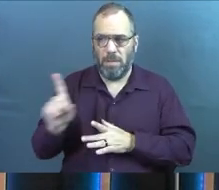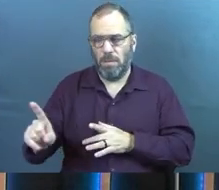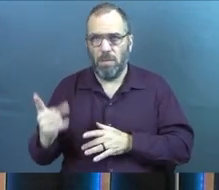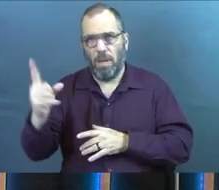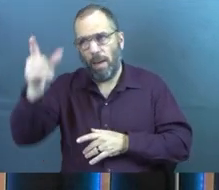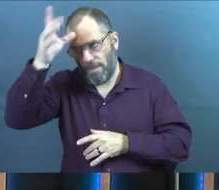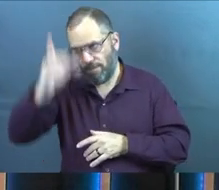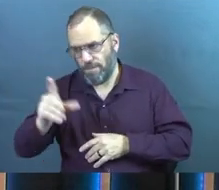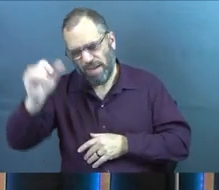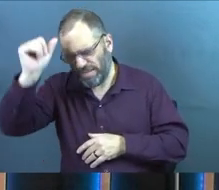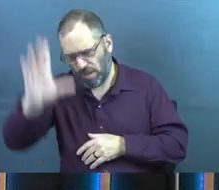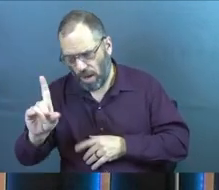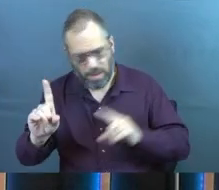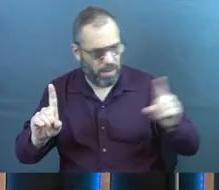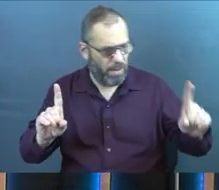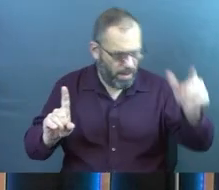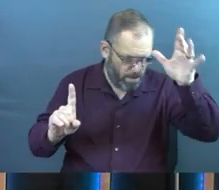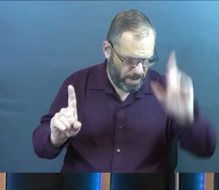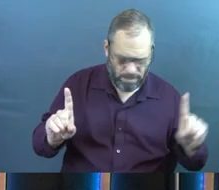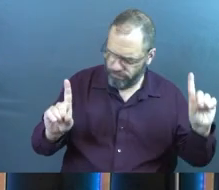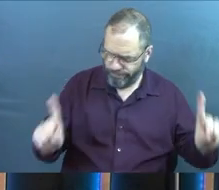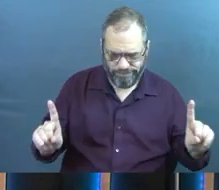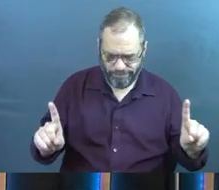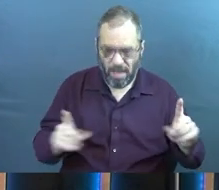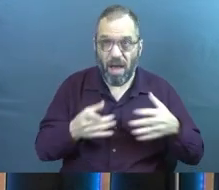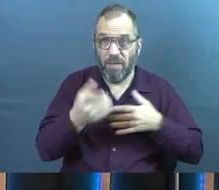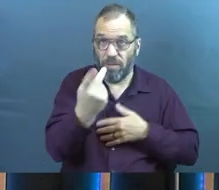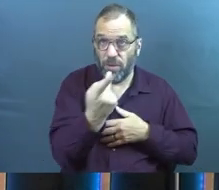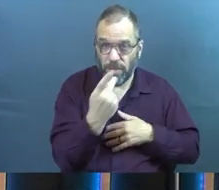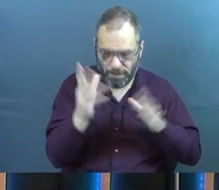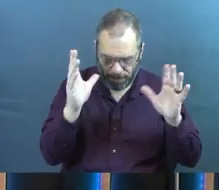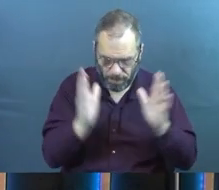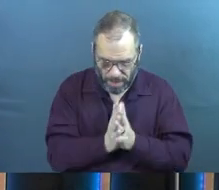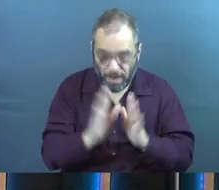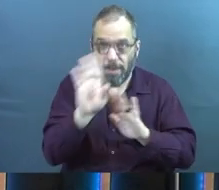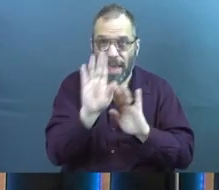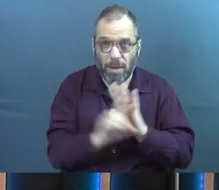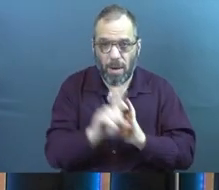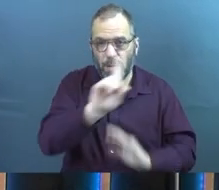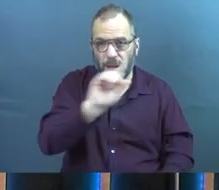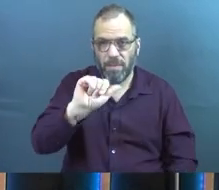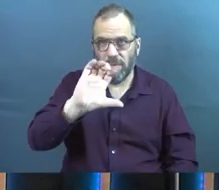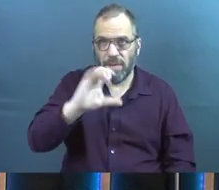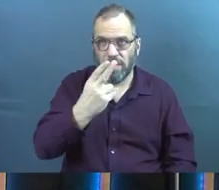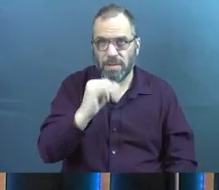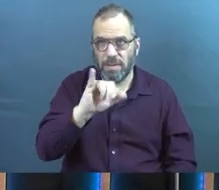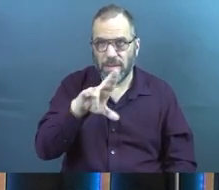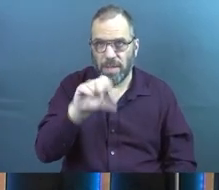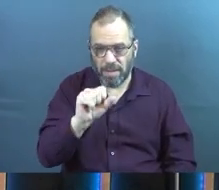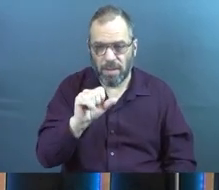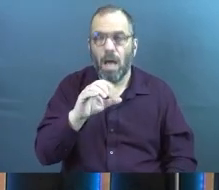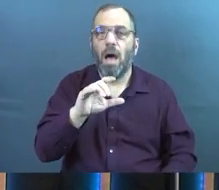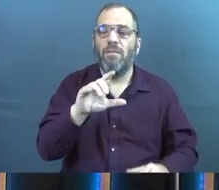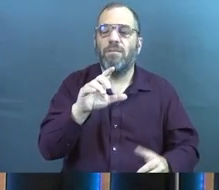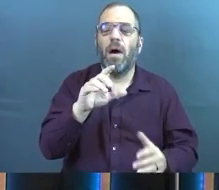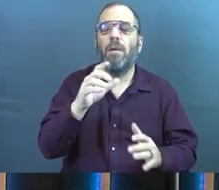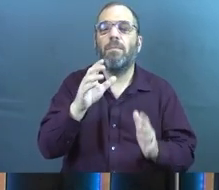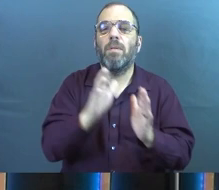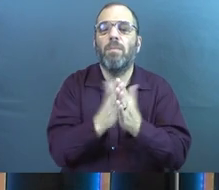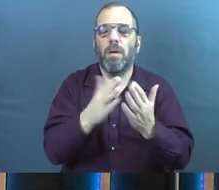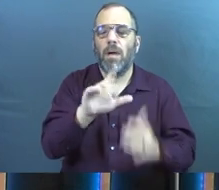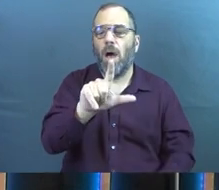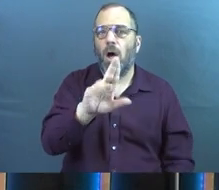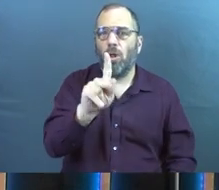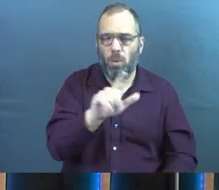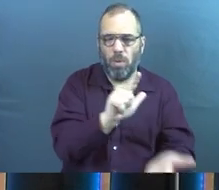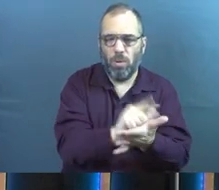was both, why he is fully God, fully man for us. So some background on this moment. This is coming from Luke 19,